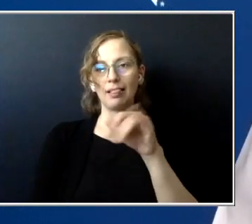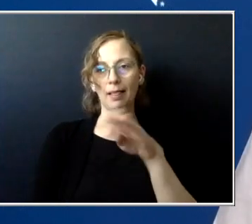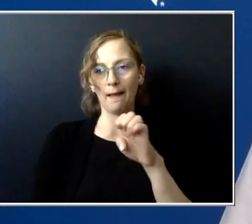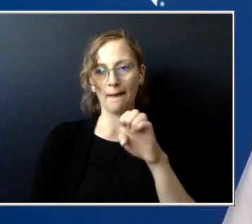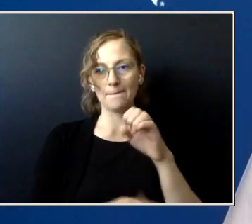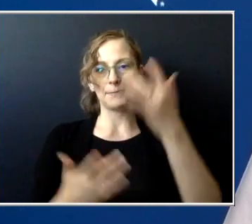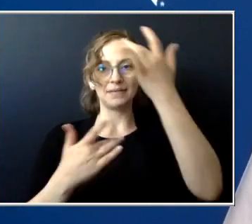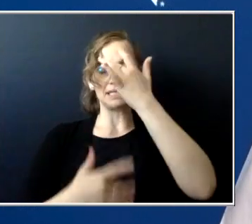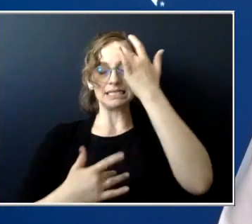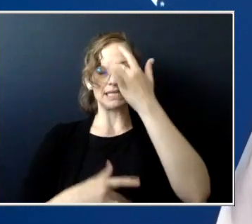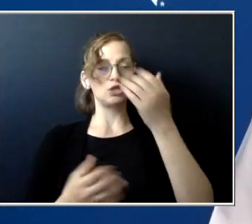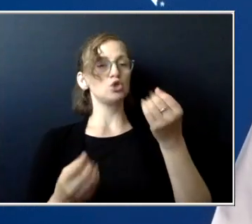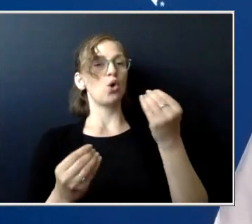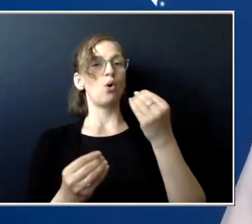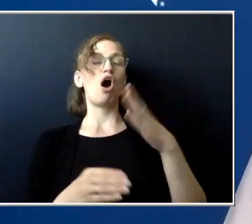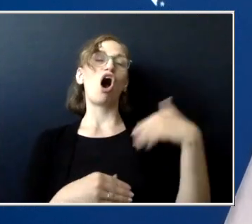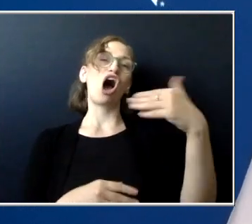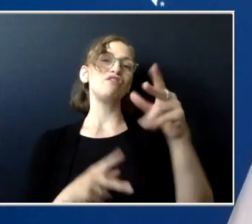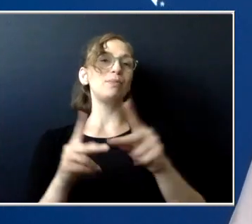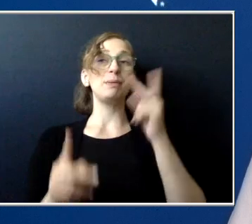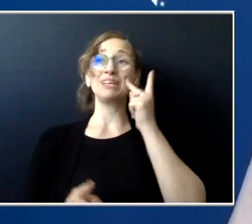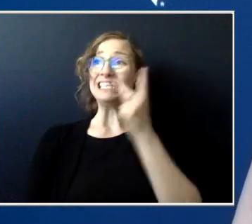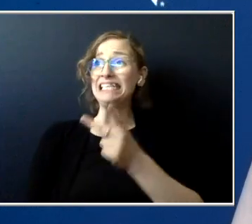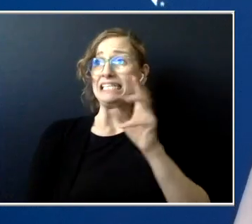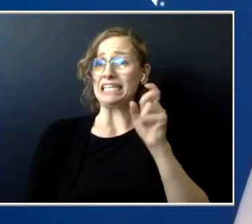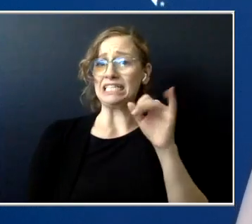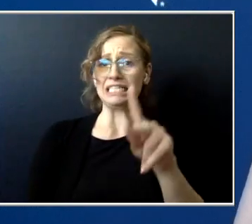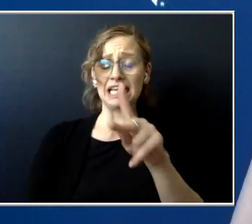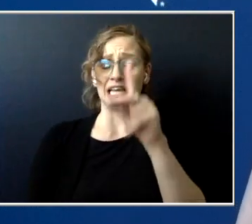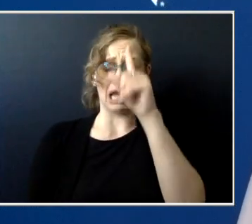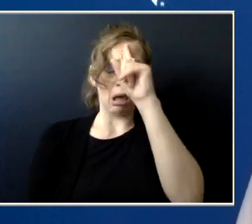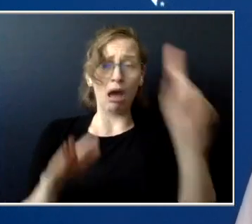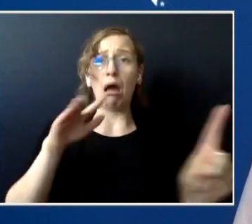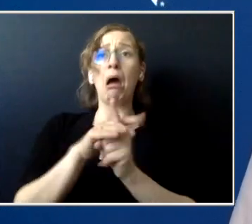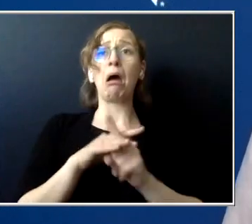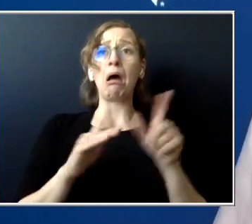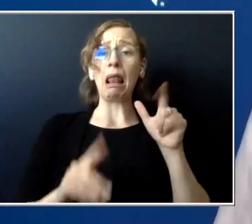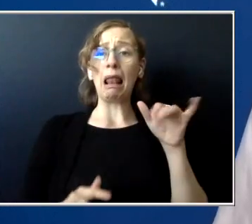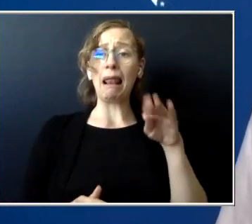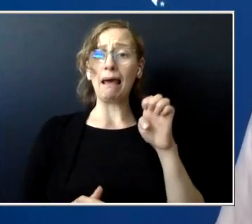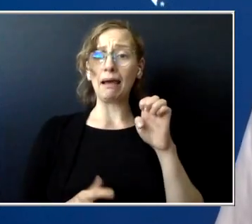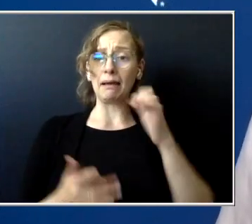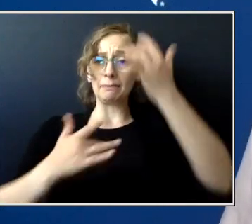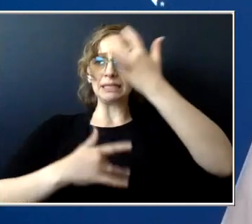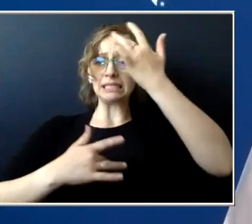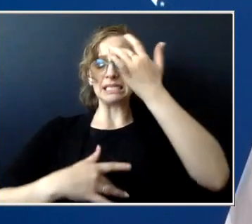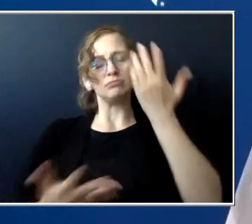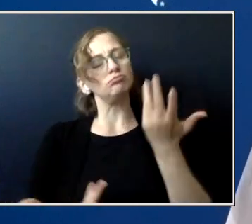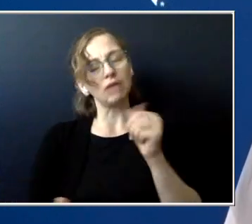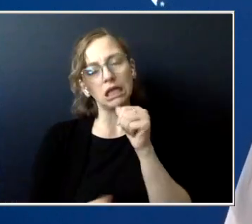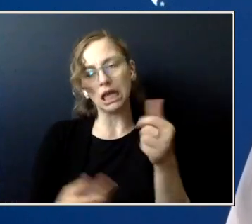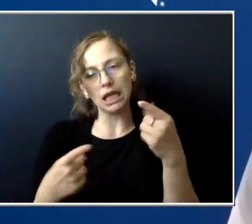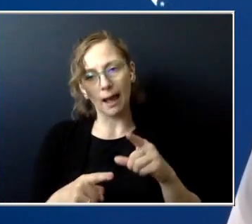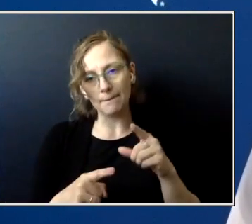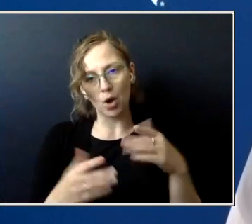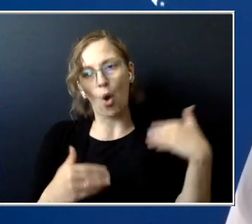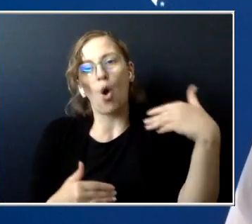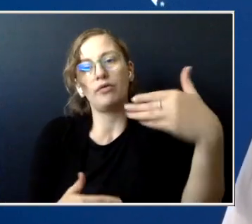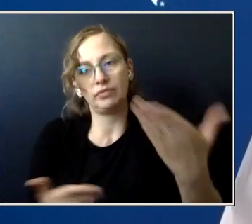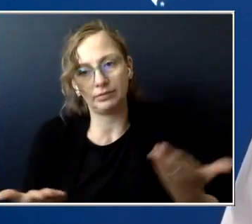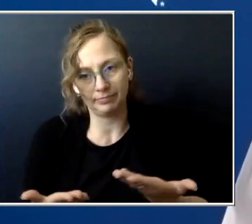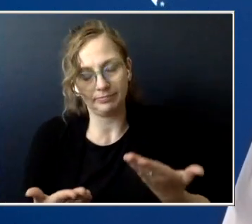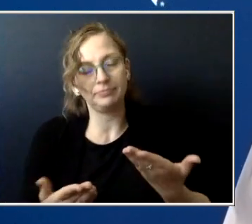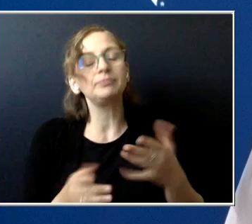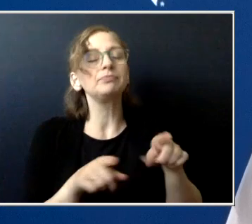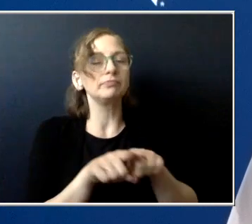and they automatically think Lyme disease. Well, we really don't have a lot of that around here. In addition, when people are outdoors most of the